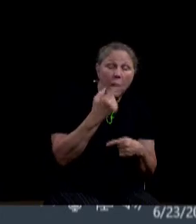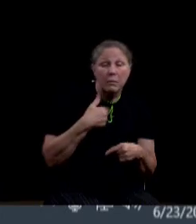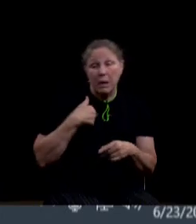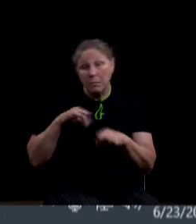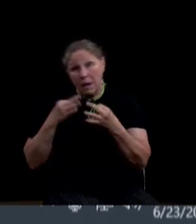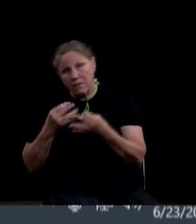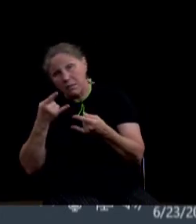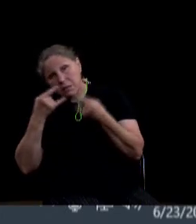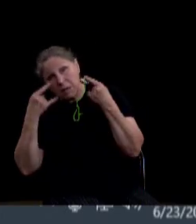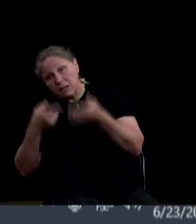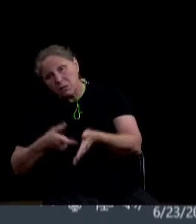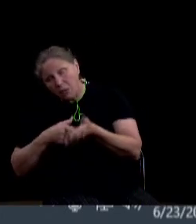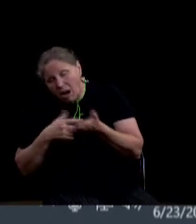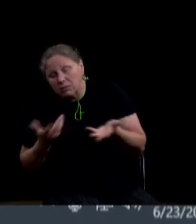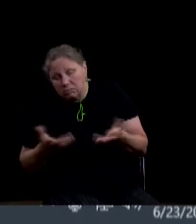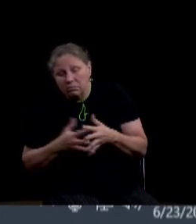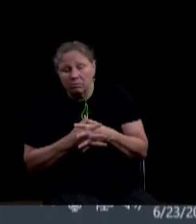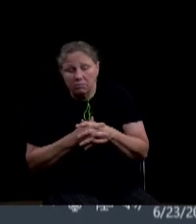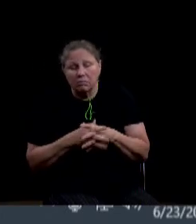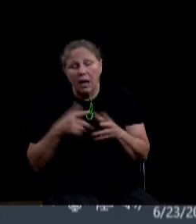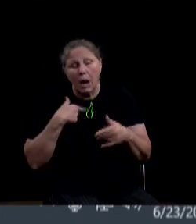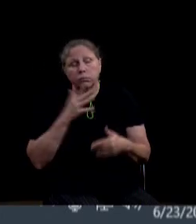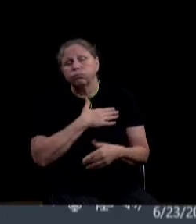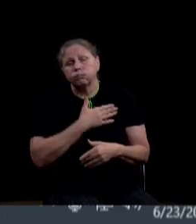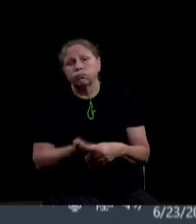it. And so, thank you.